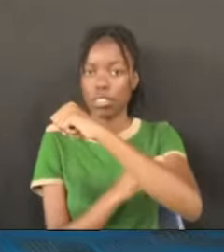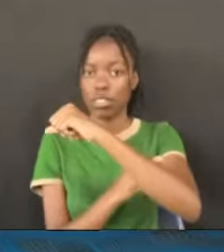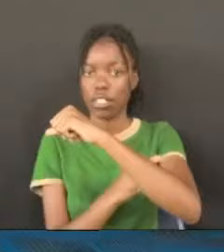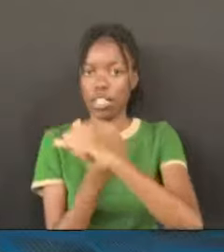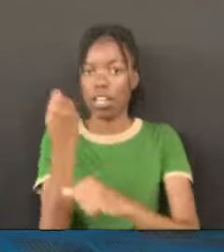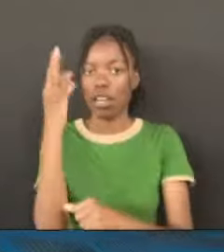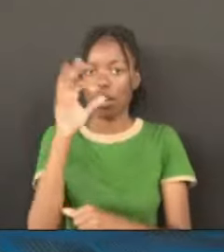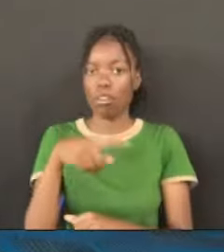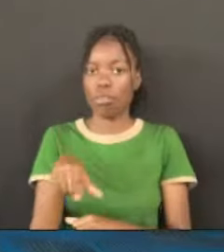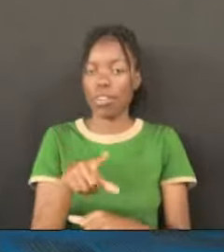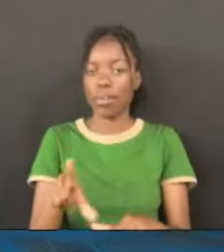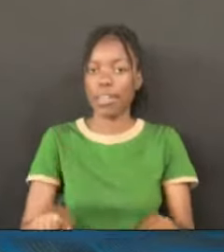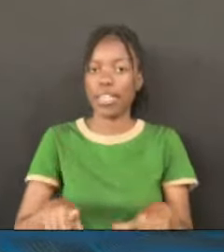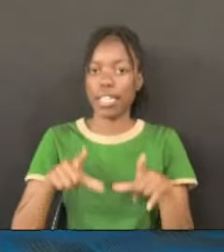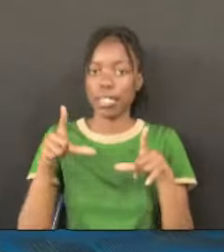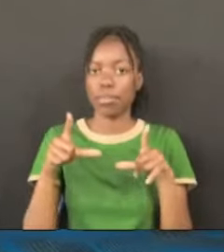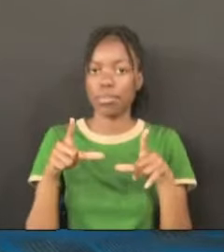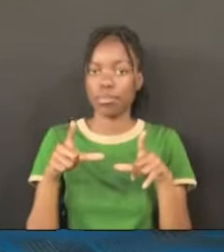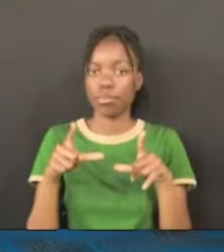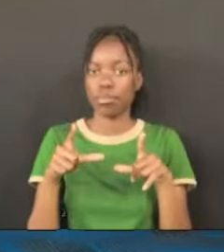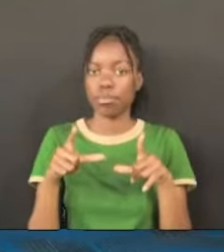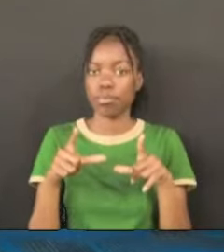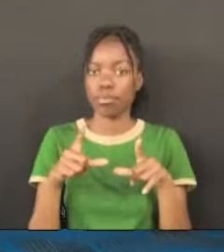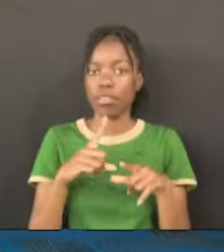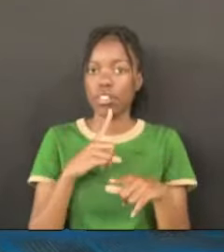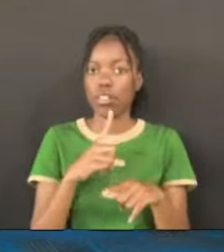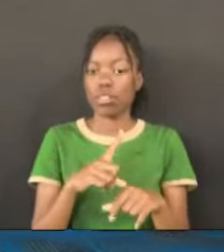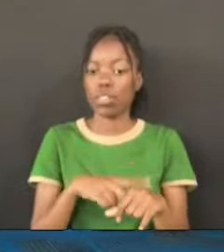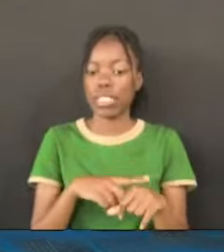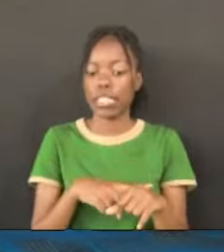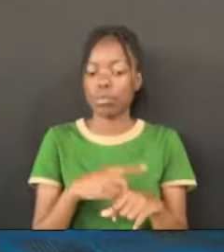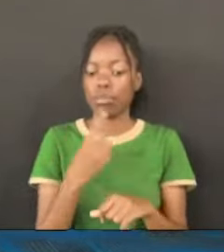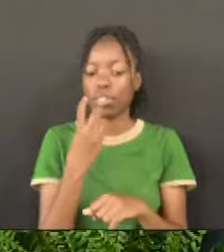of our lives. So when we look at our text,